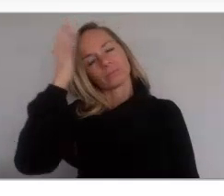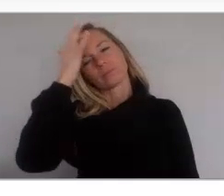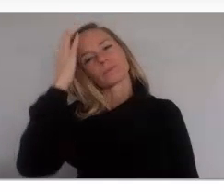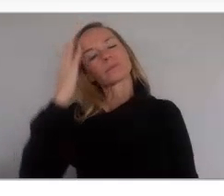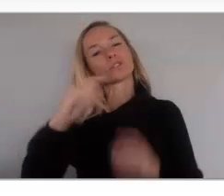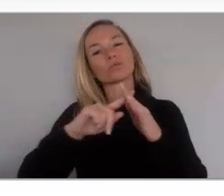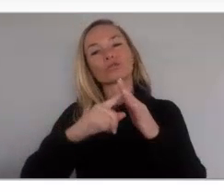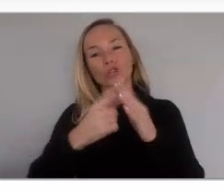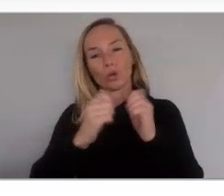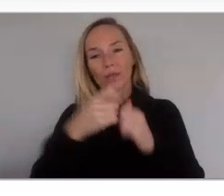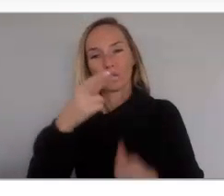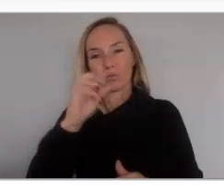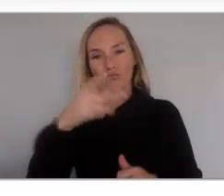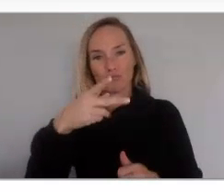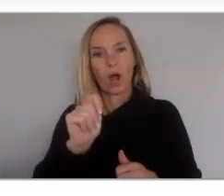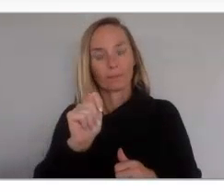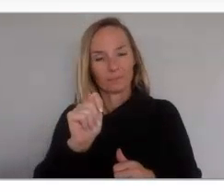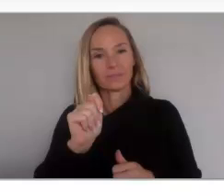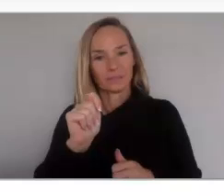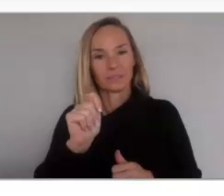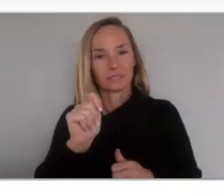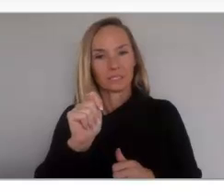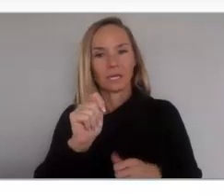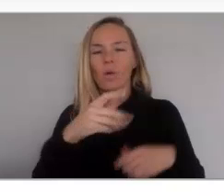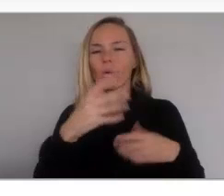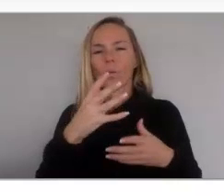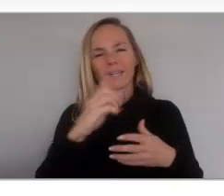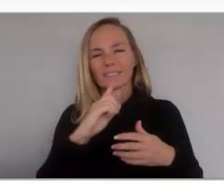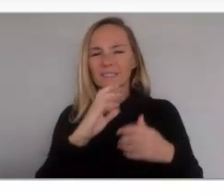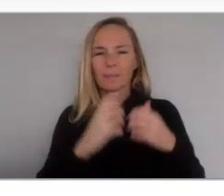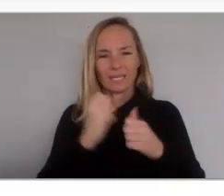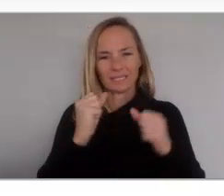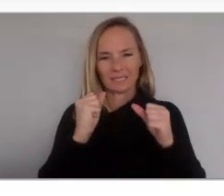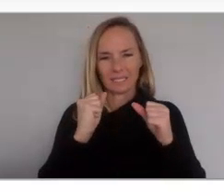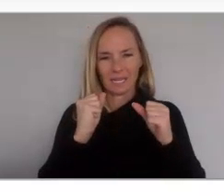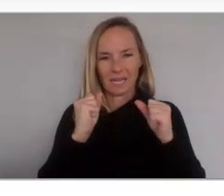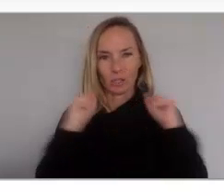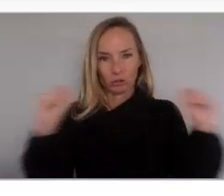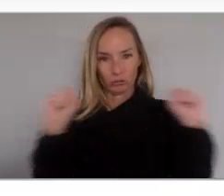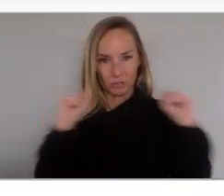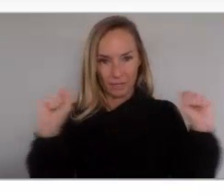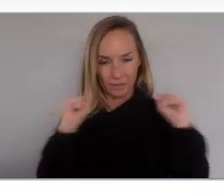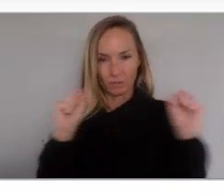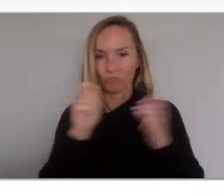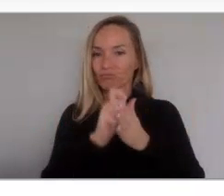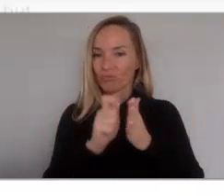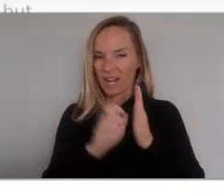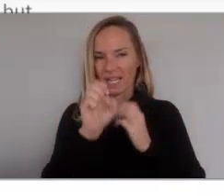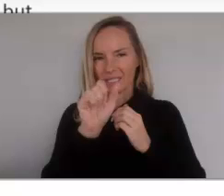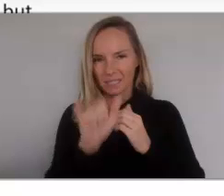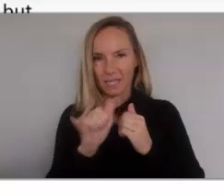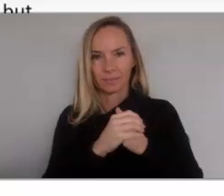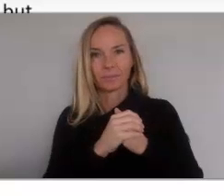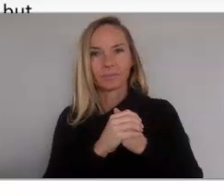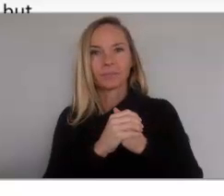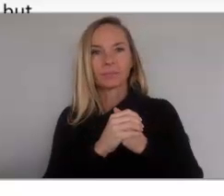the question from the teacher, which is, what is the best exercise? Write an essay that explains your answer. So to